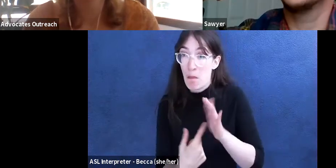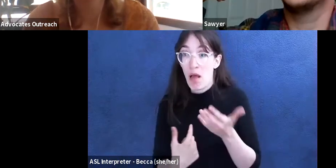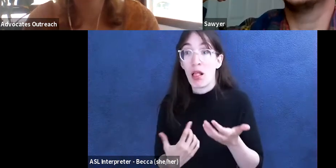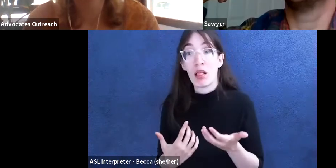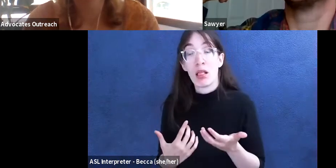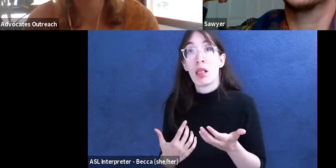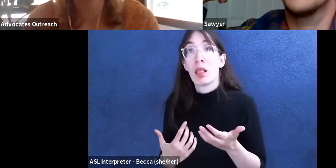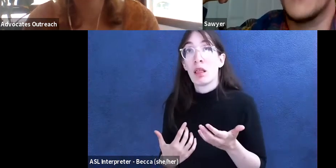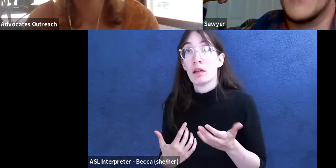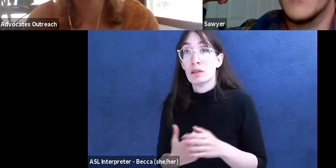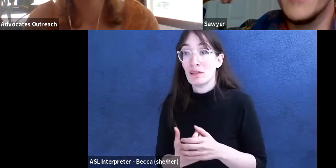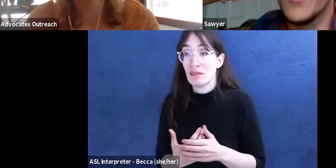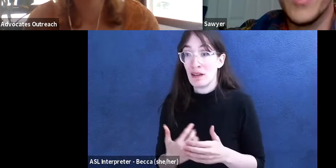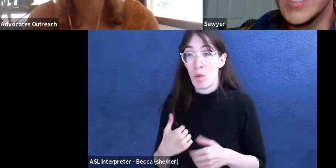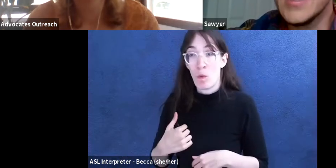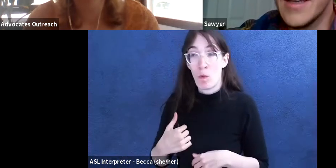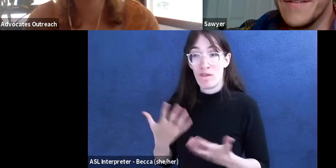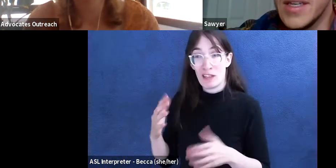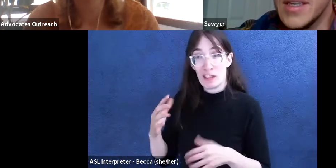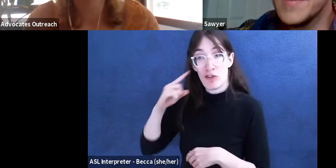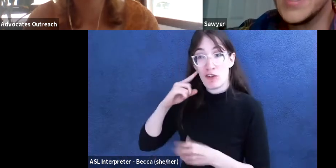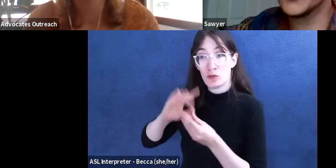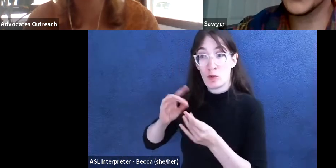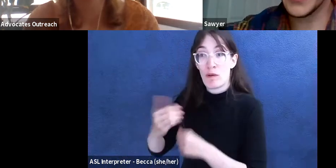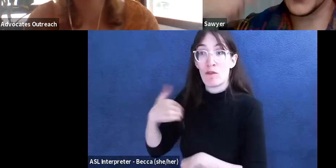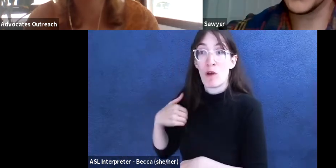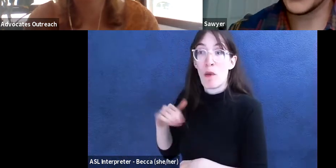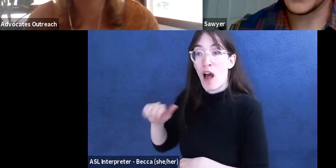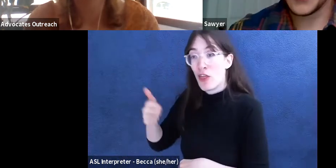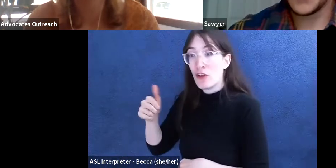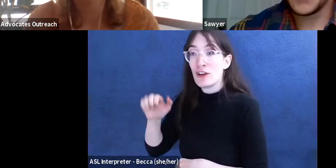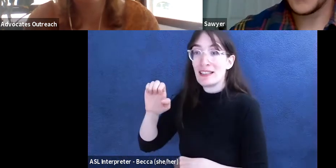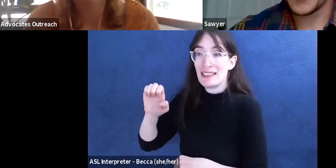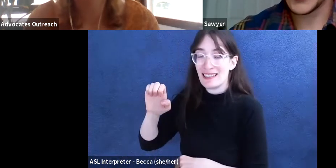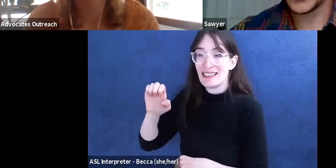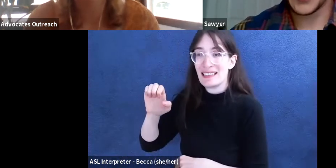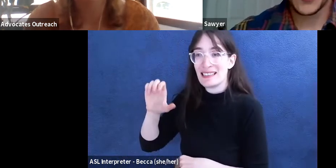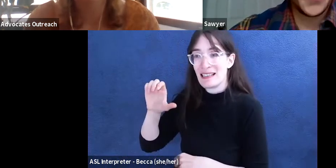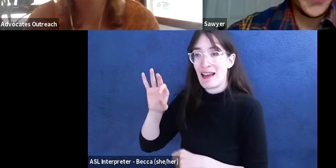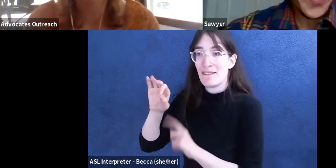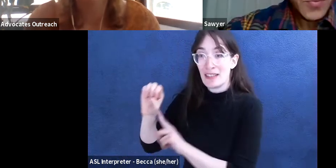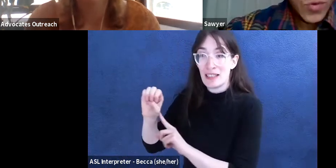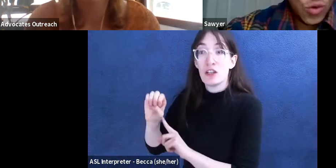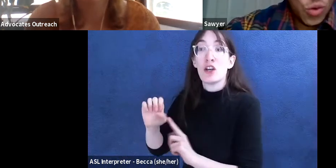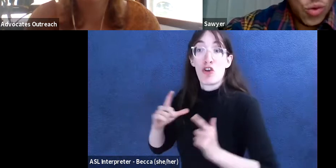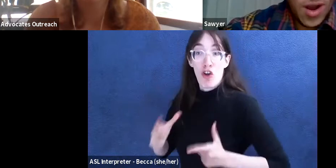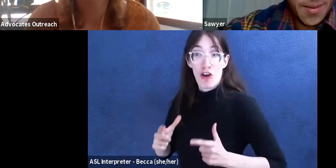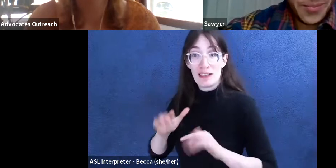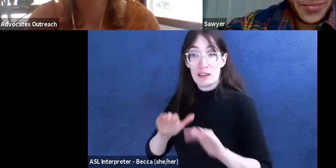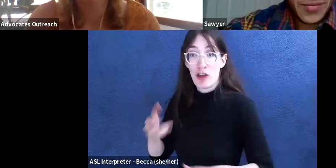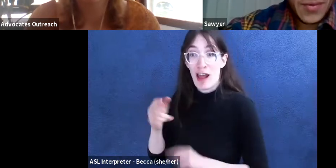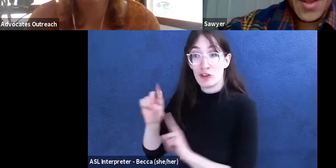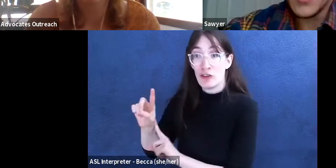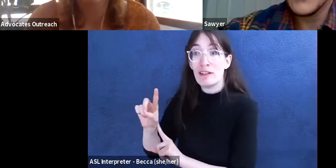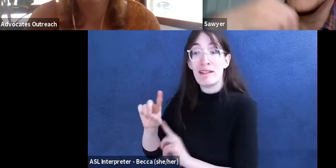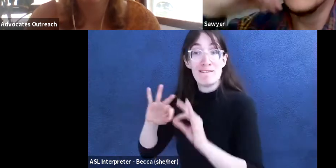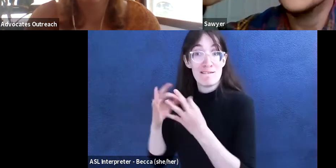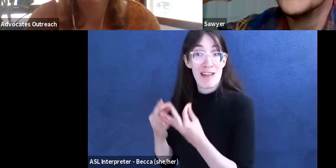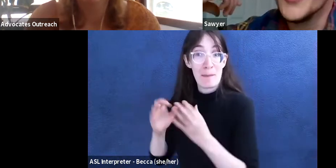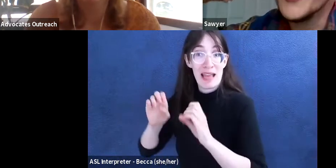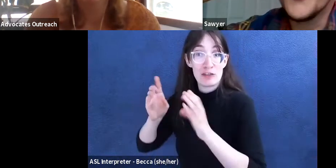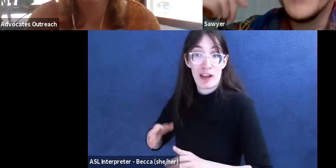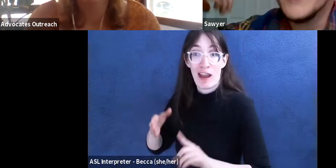they're learning, like, you're washing them up in the tub, you can be like, I'm gonna wash your shoulder, I'm gonna wash